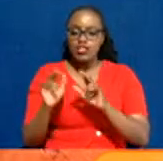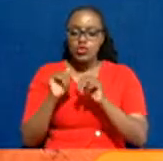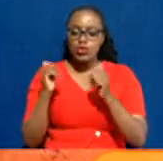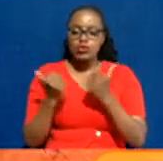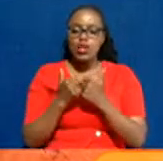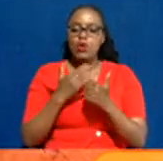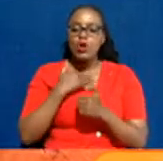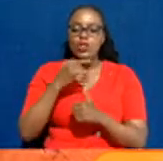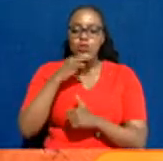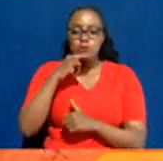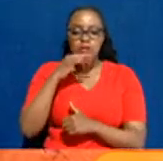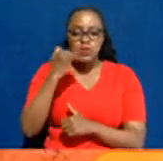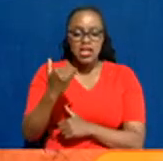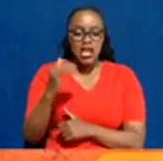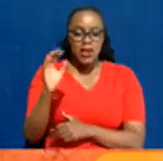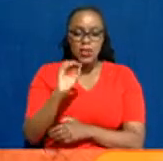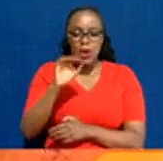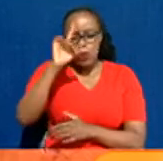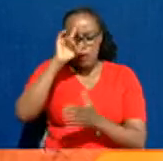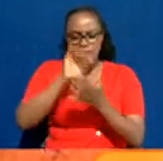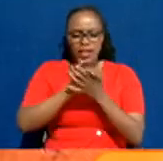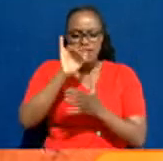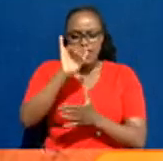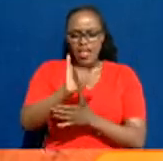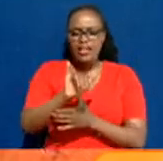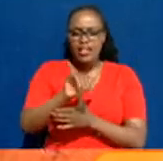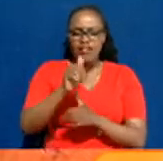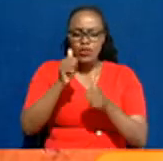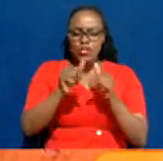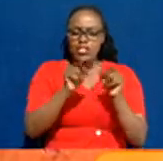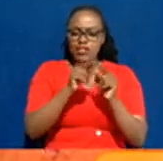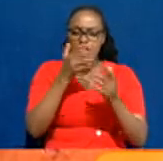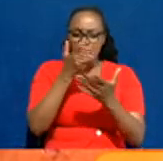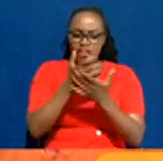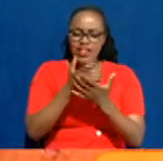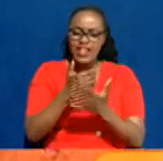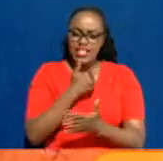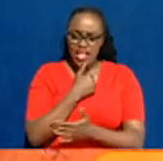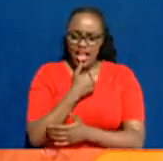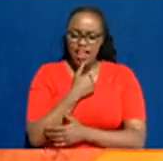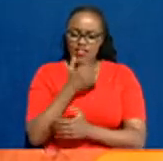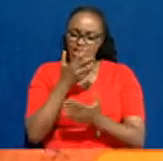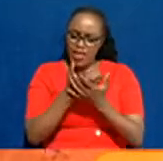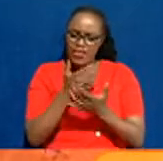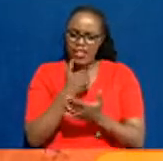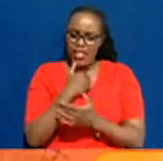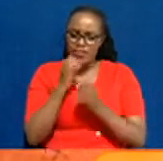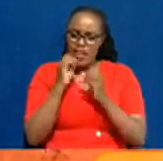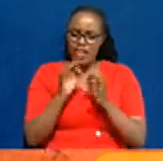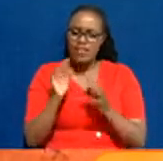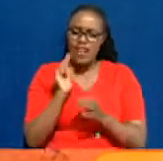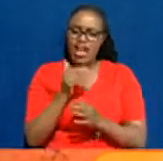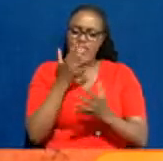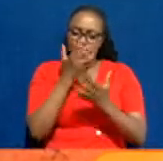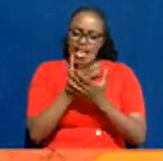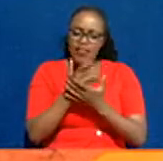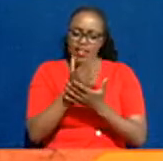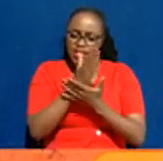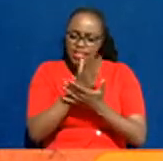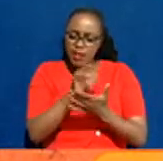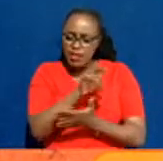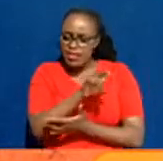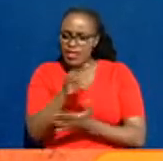want to name here today. We believe that very strongly, and we have evidence of that, Jeff. If we have evidence of such a